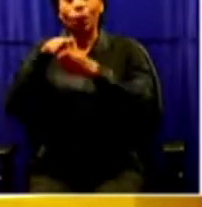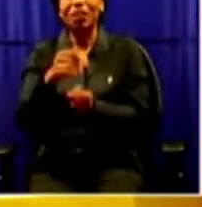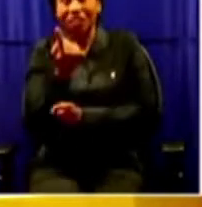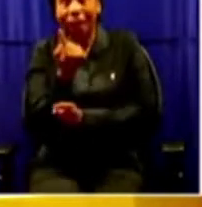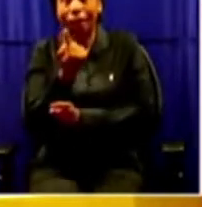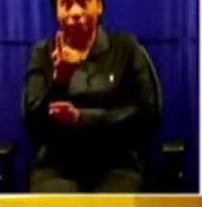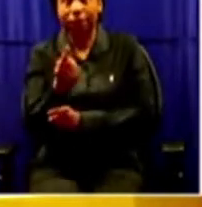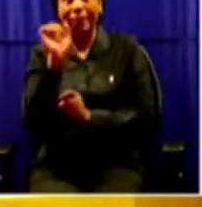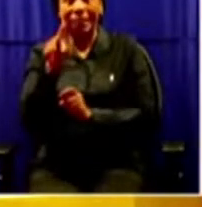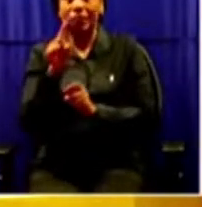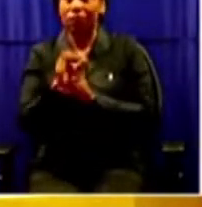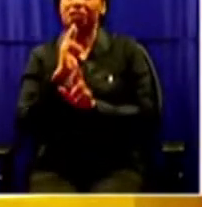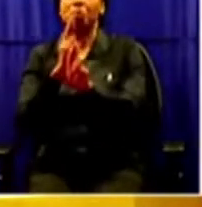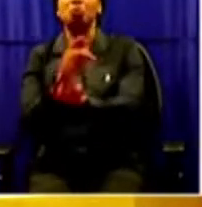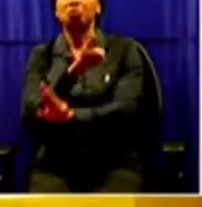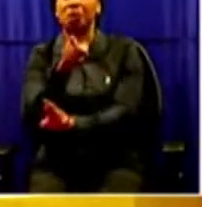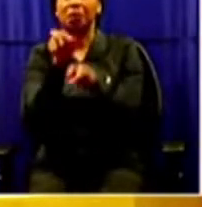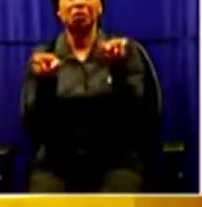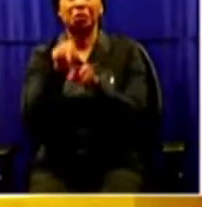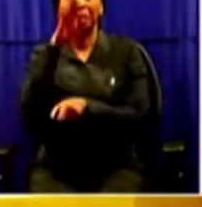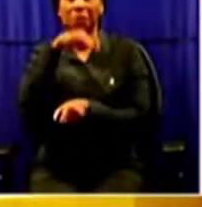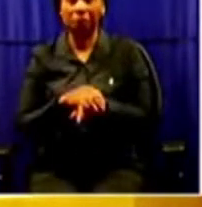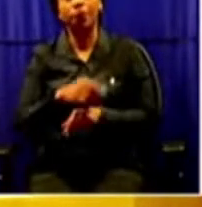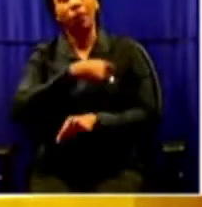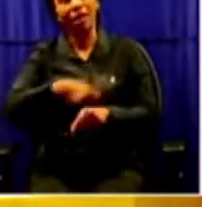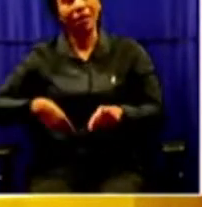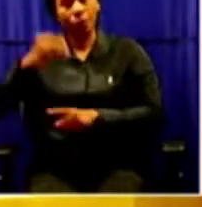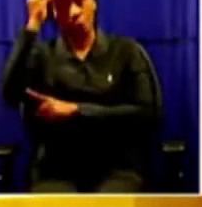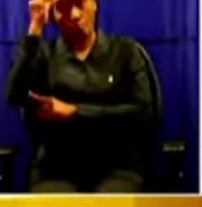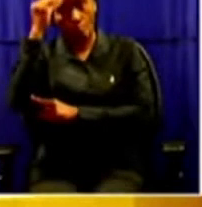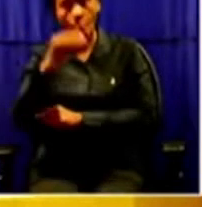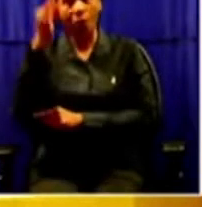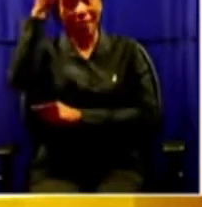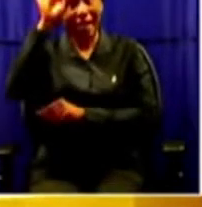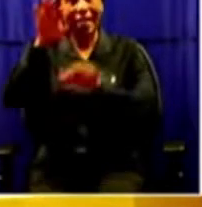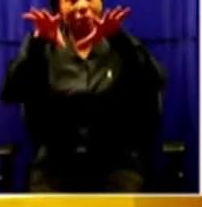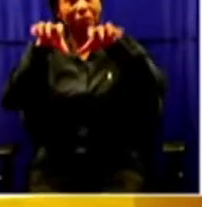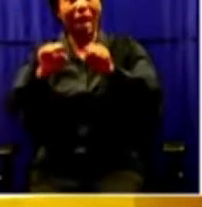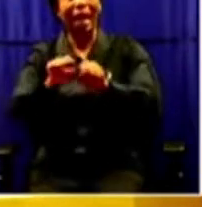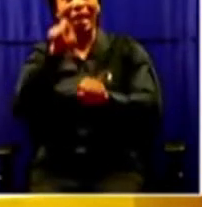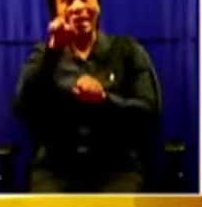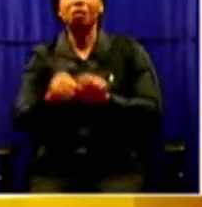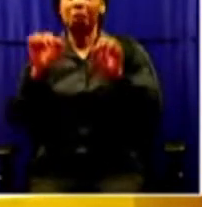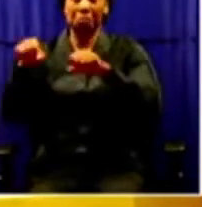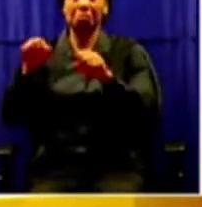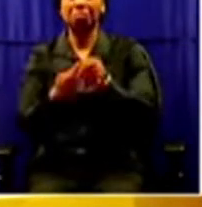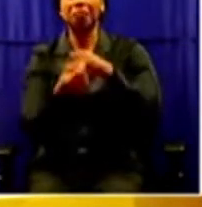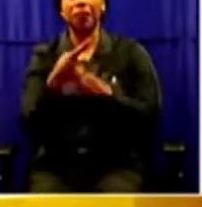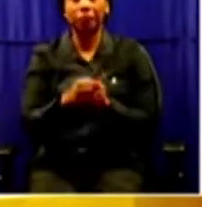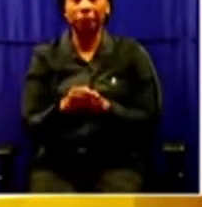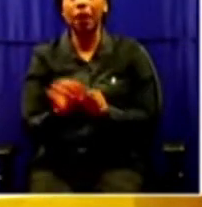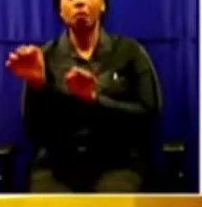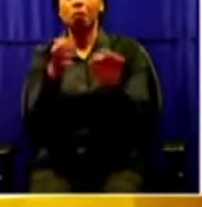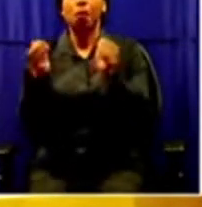them. Mr. President, we know that state capture was enabled on two fronts: cadre deployment